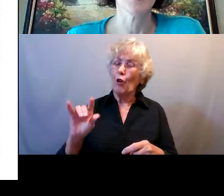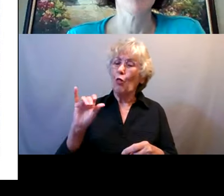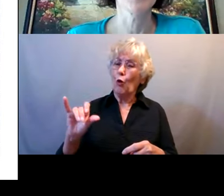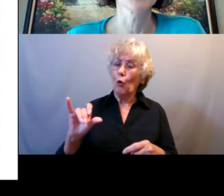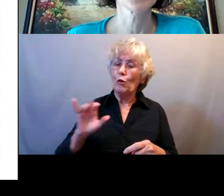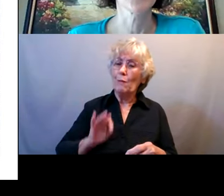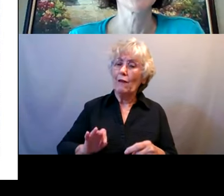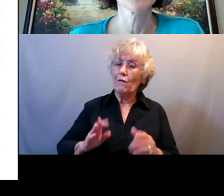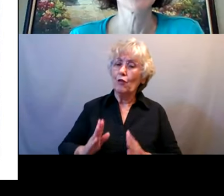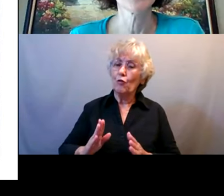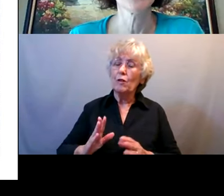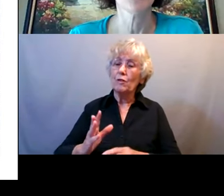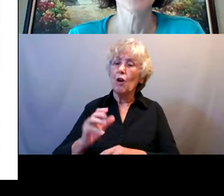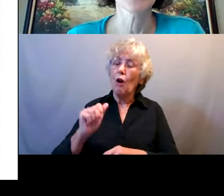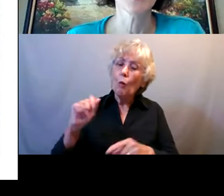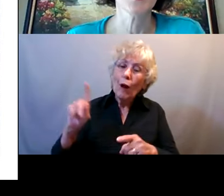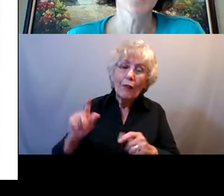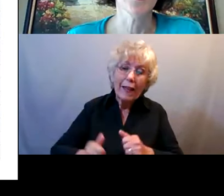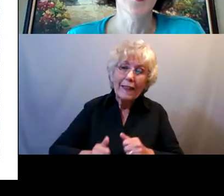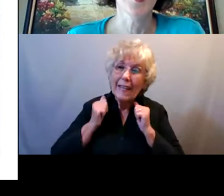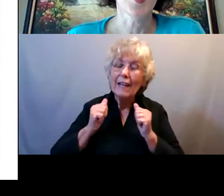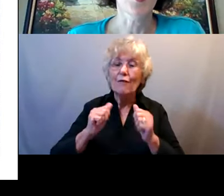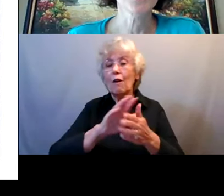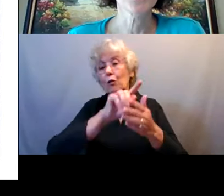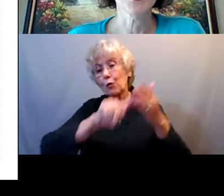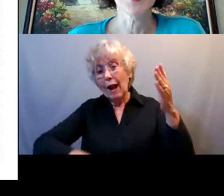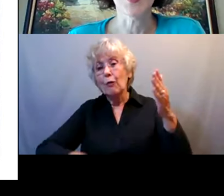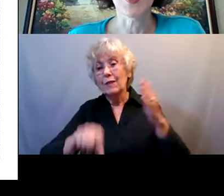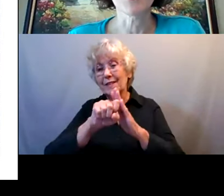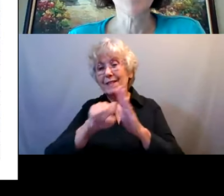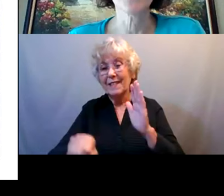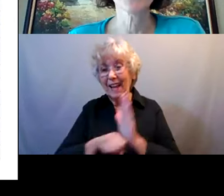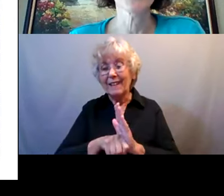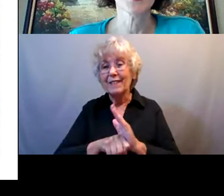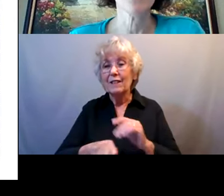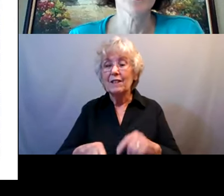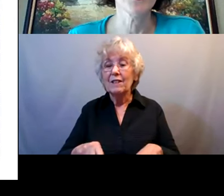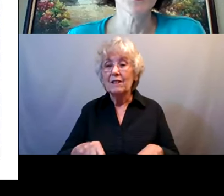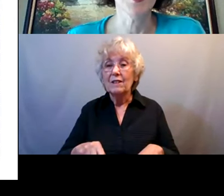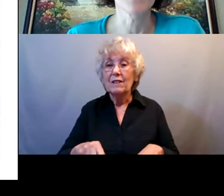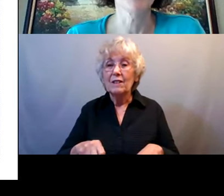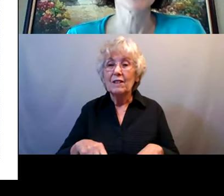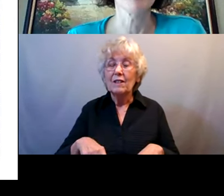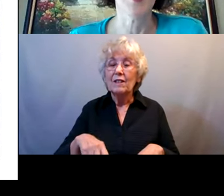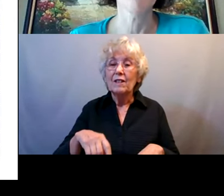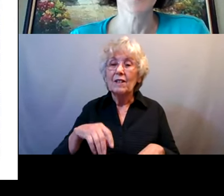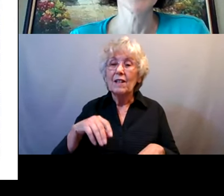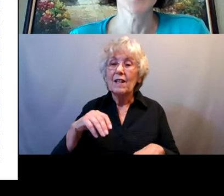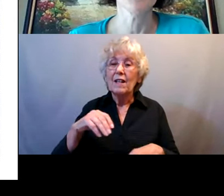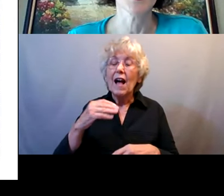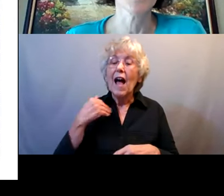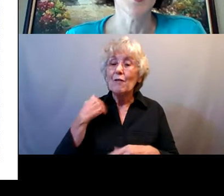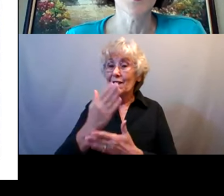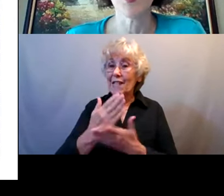each Medi-Cal plan serves. As we see across the state, there are certainly some areas of the state where there's been much higher